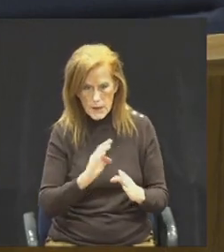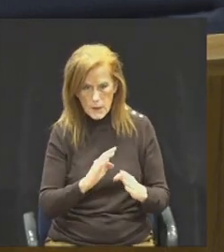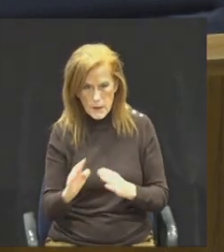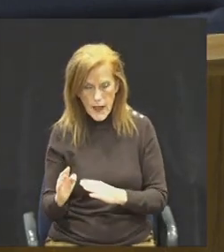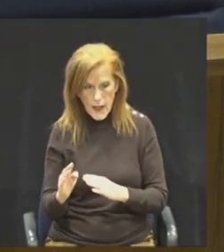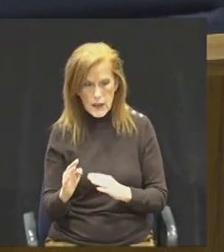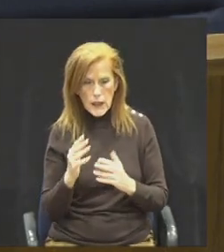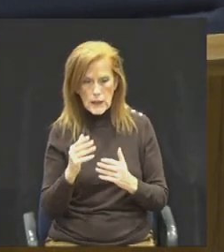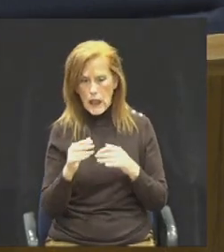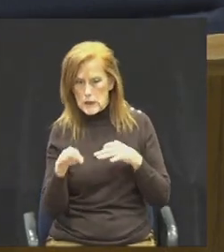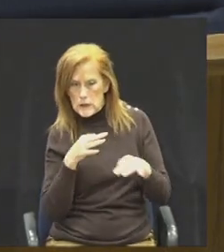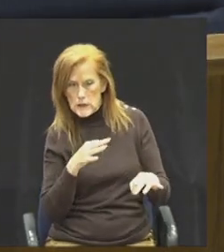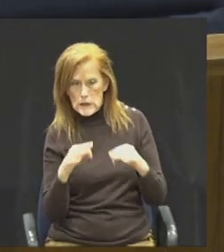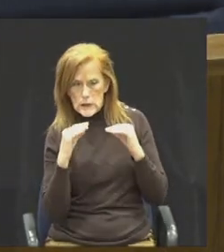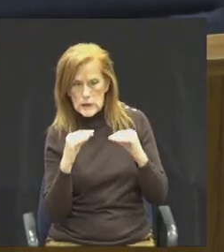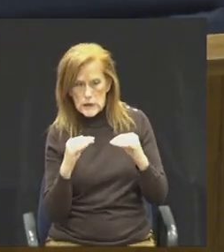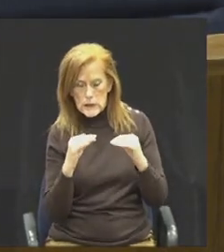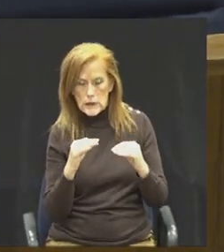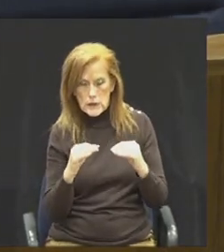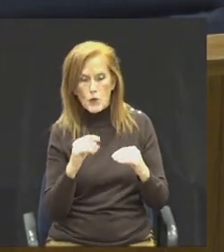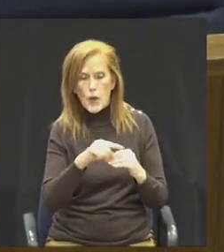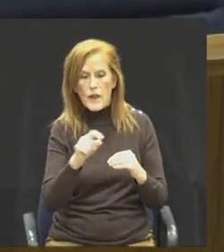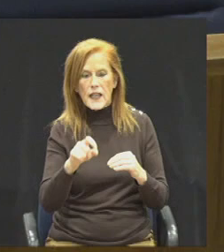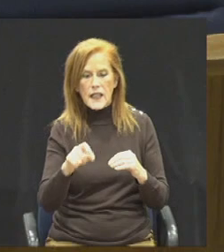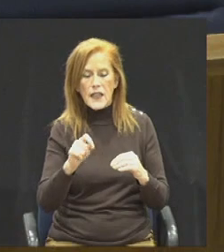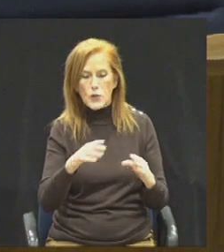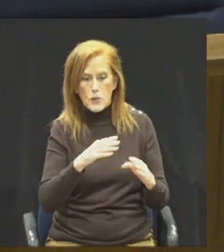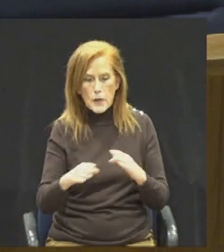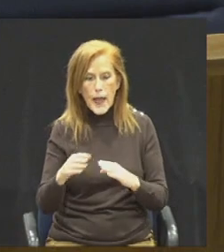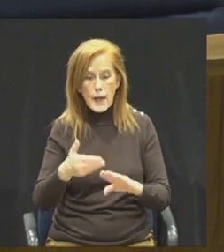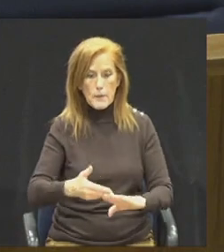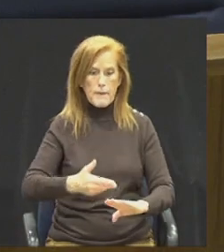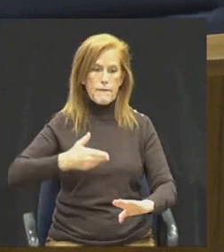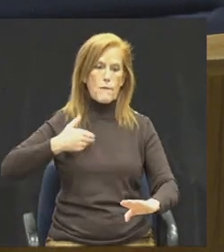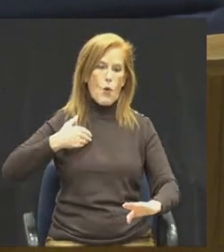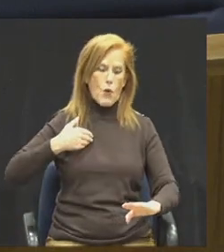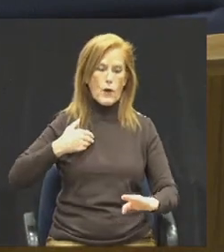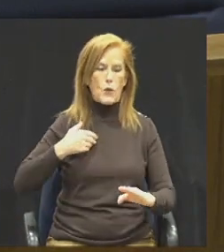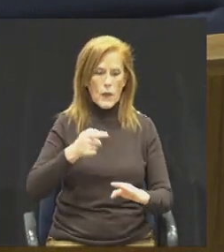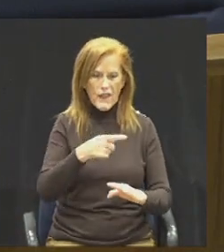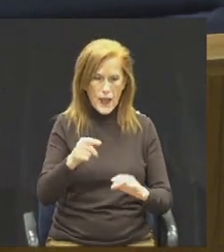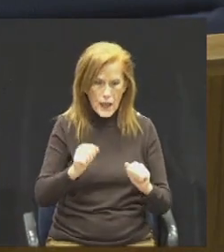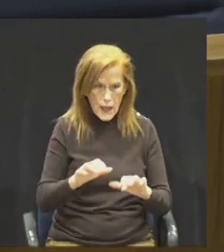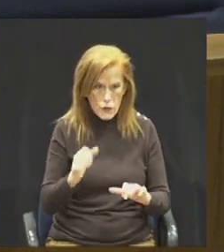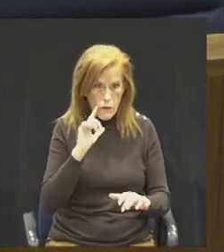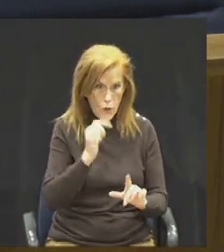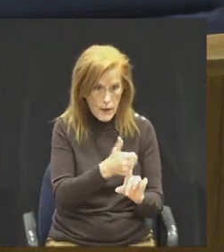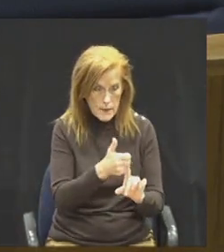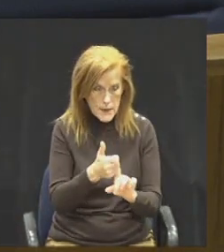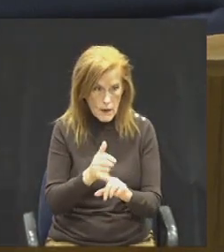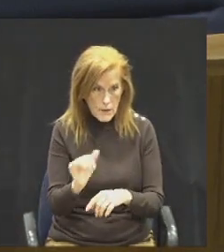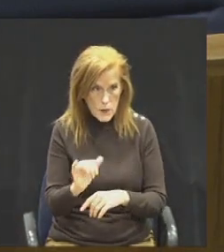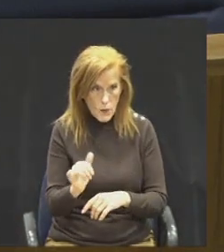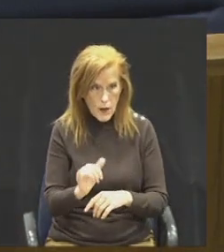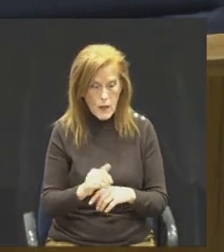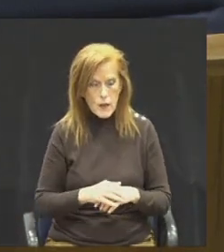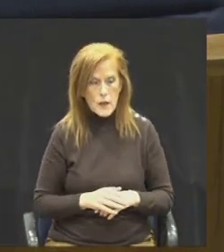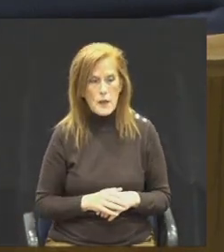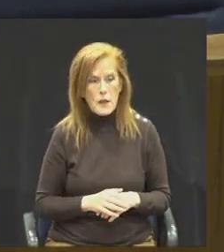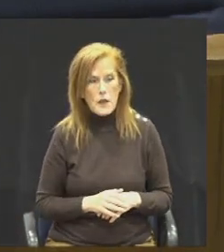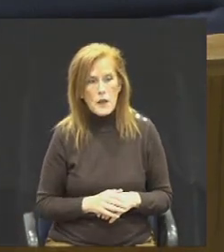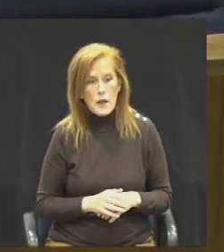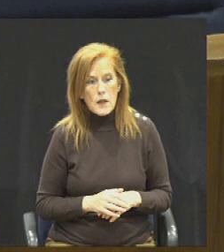the things that they need to think about ahead of time and plan for and have identified. So I think this